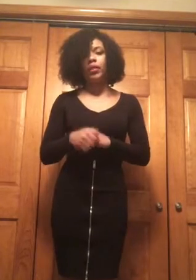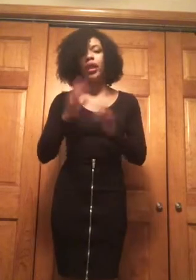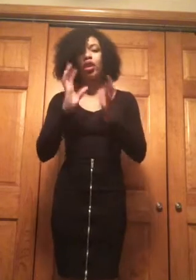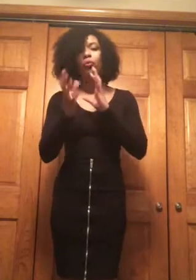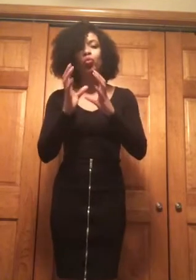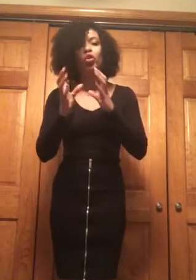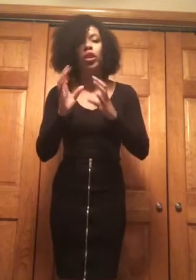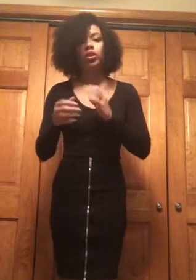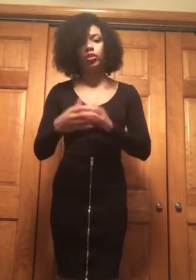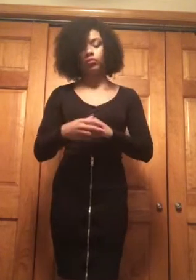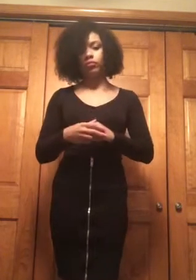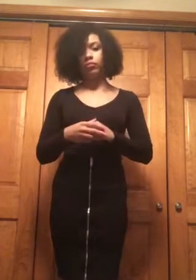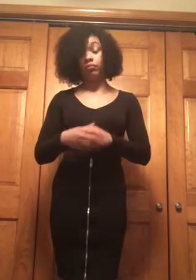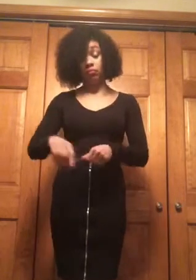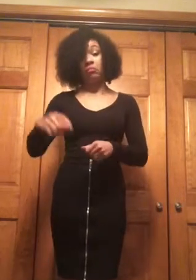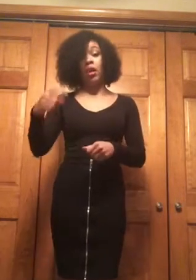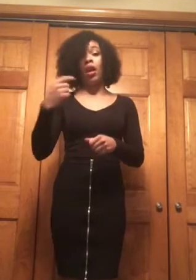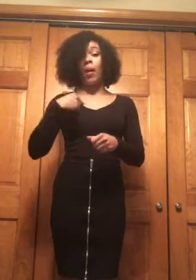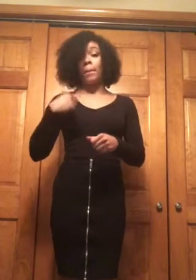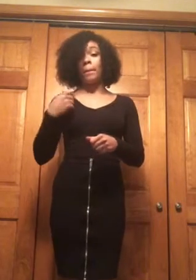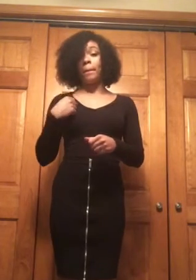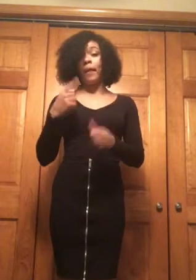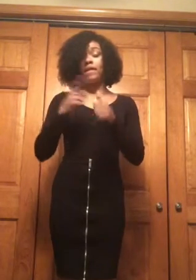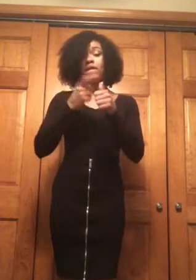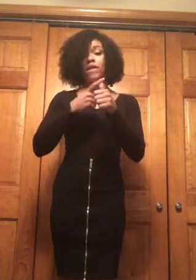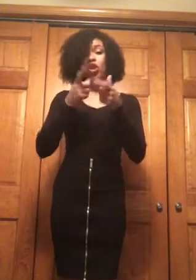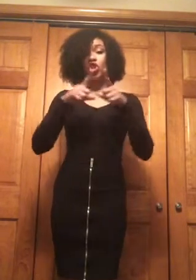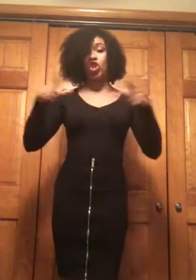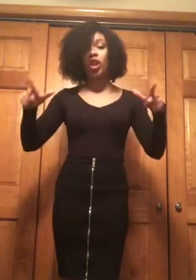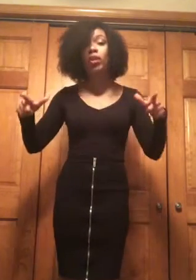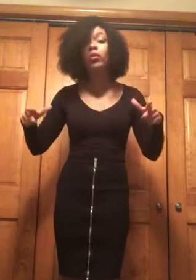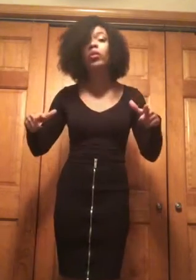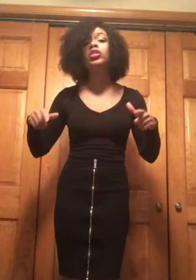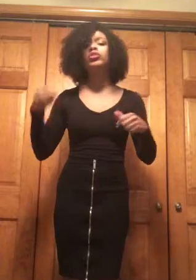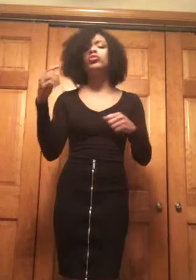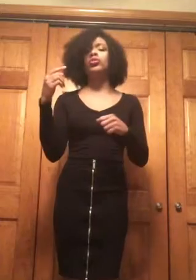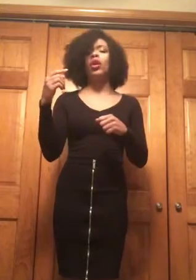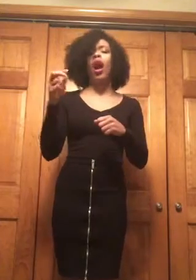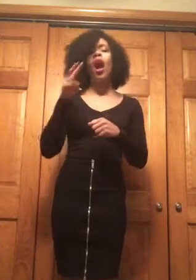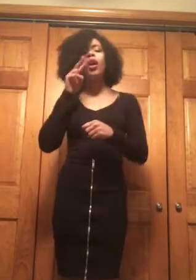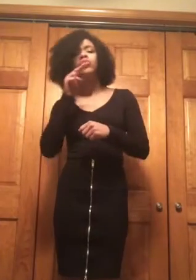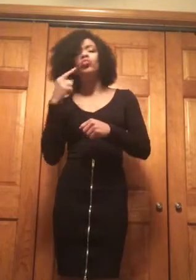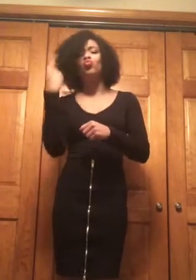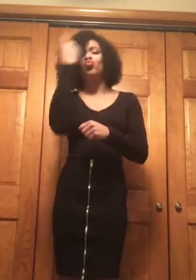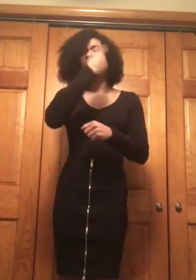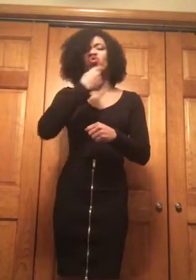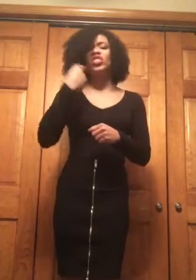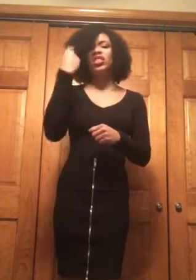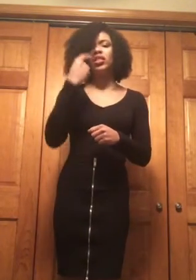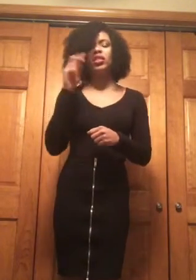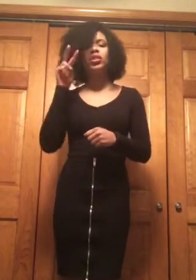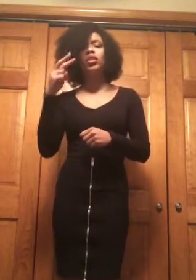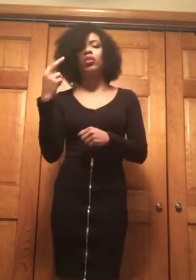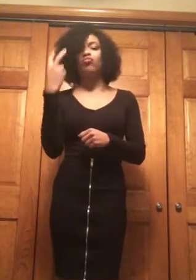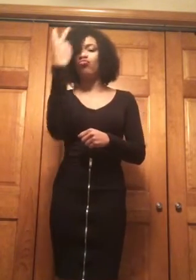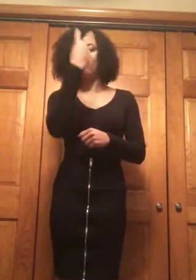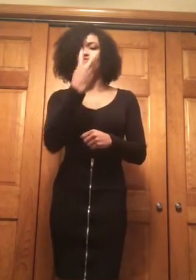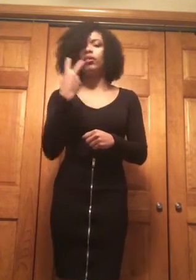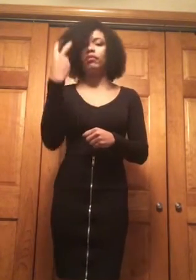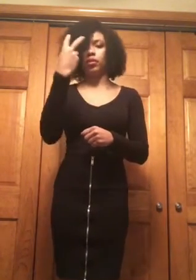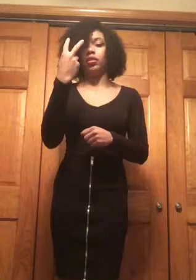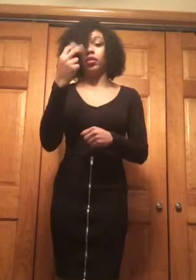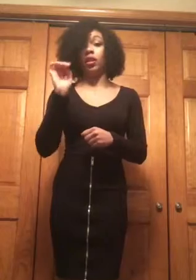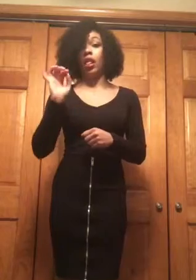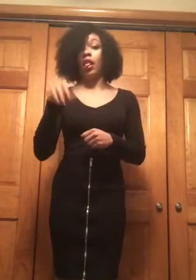Because my first language was not English. My first language was faces. Before I learned to read lips, I learned how to read people's faces